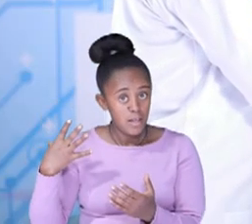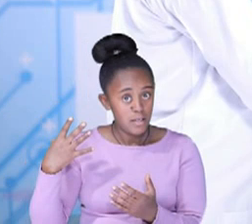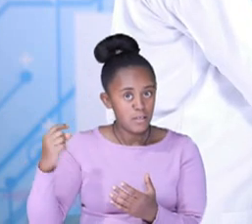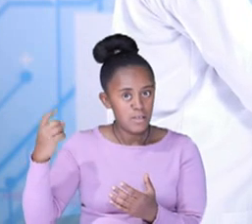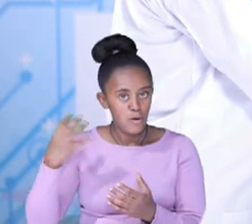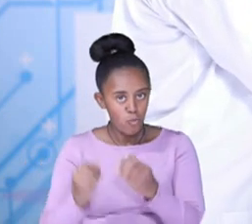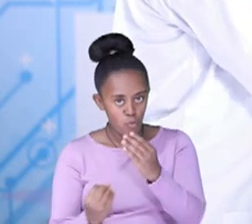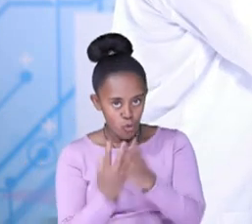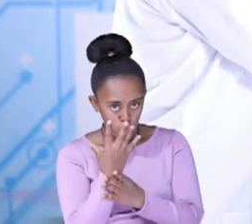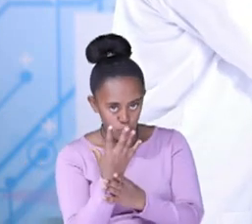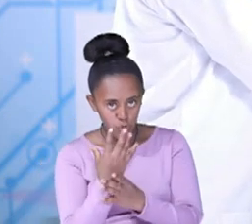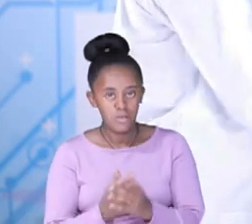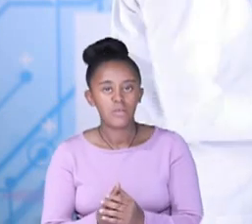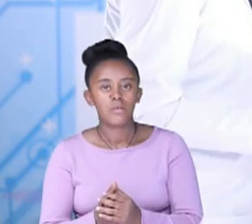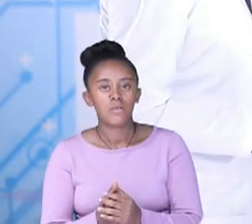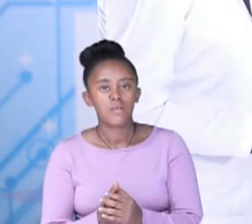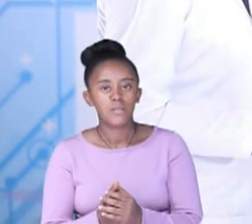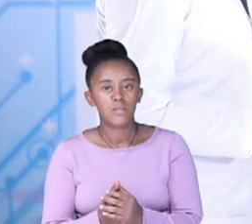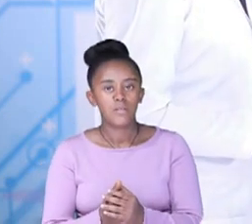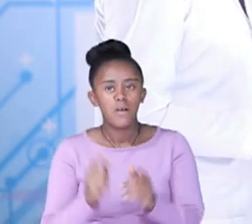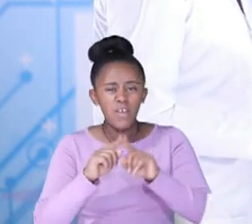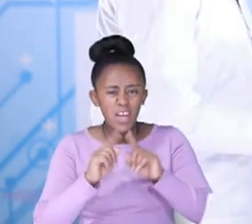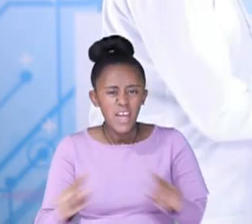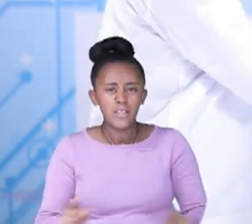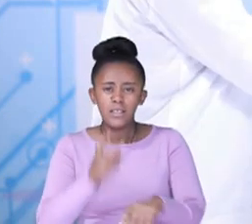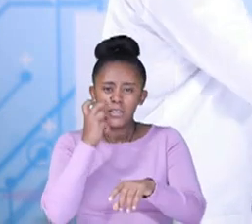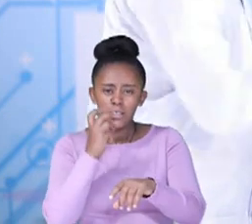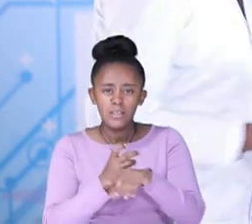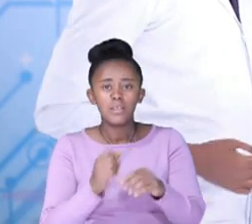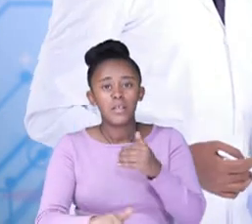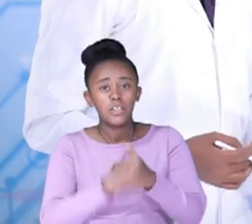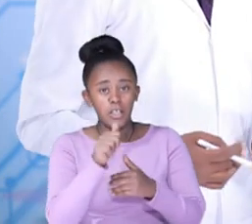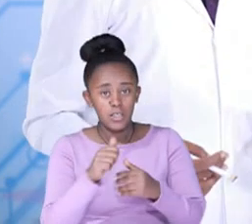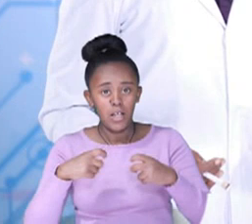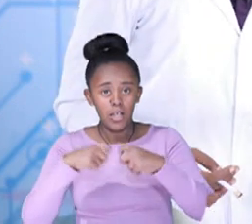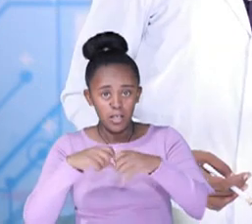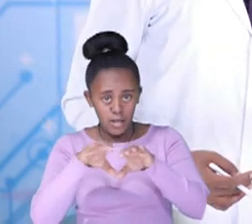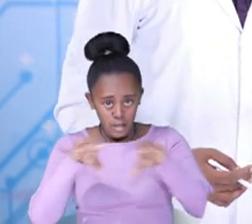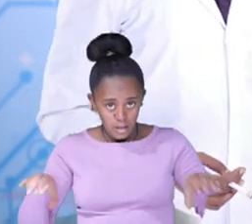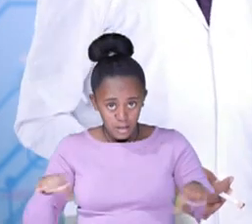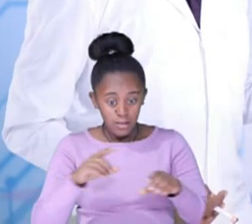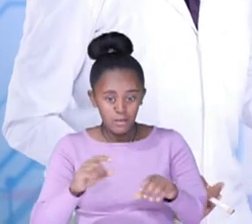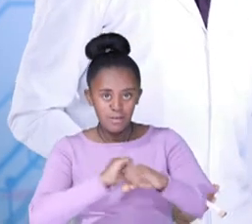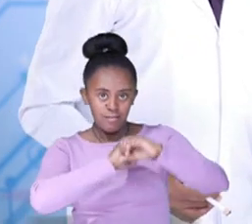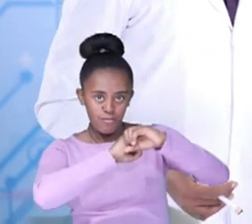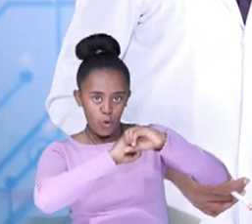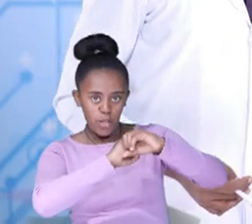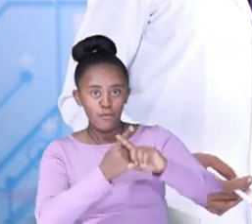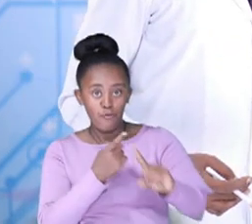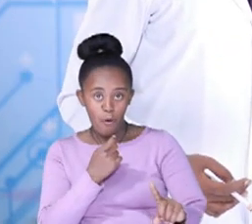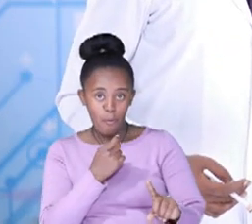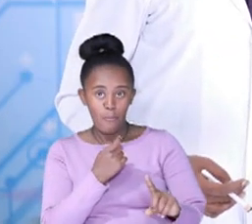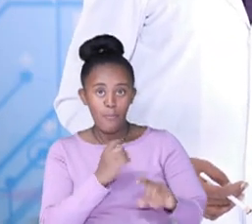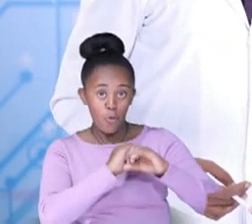sun produces this enormous, very dangerous electric current, and this electric current protects the Earth, protected